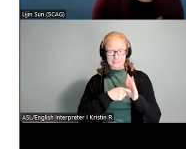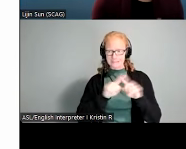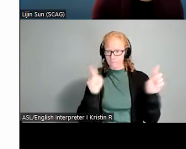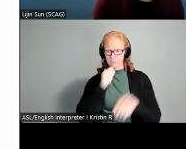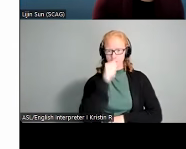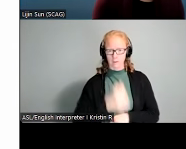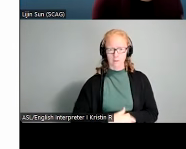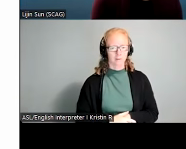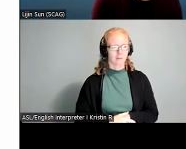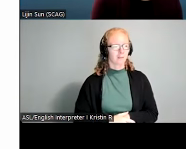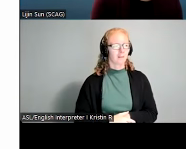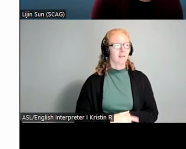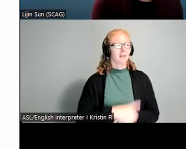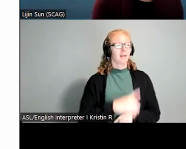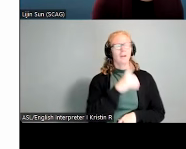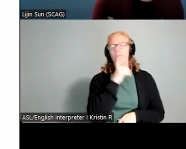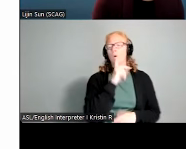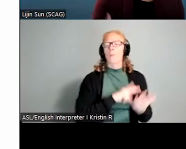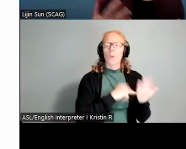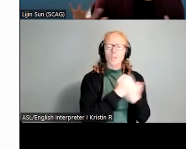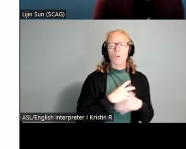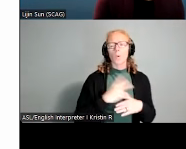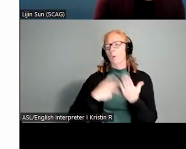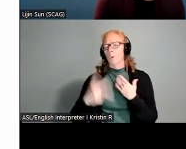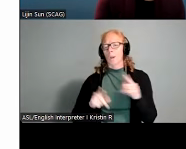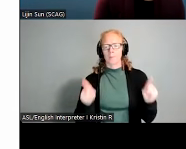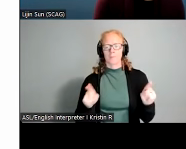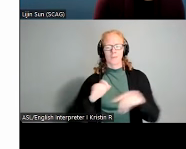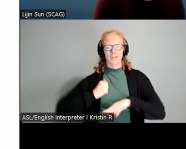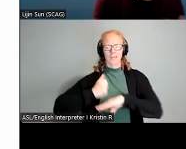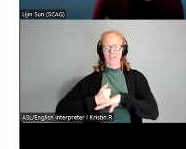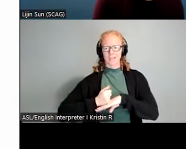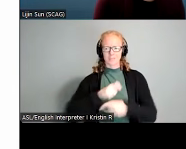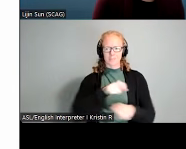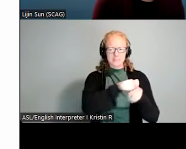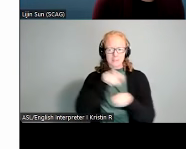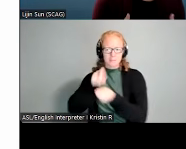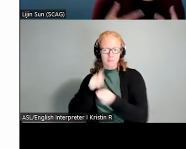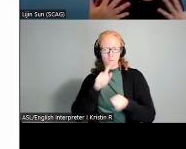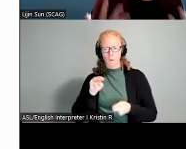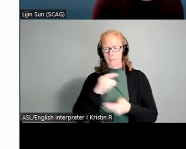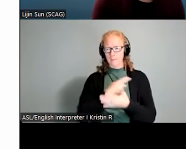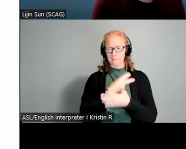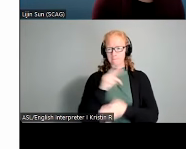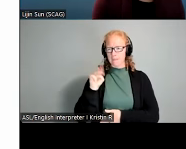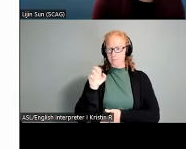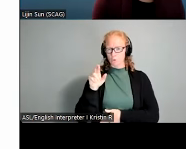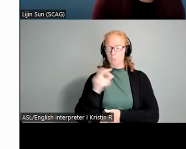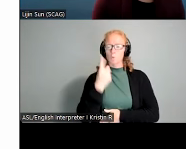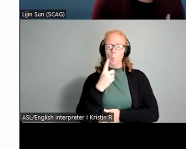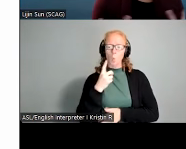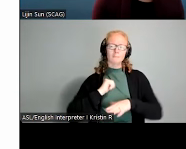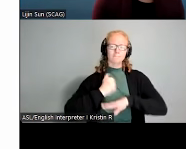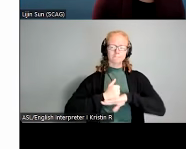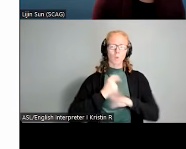no set of CEQA requirements for project EIR, and the versus there's another set of CEQA requirements for the master EIR. They're just one set of requirements